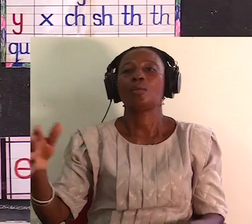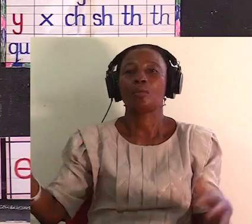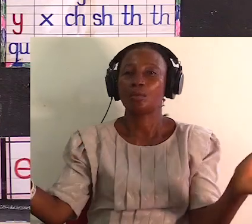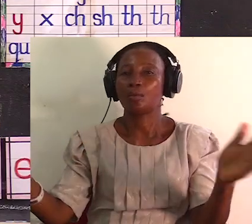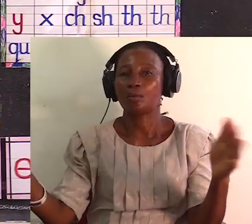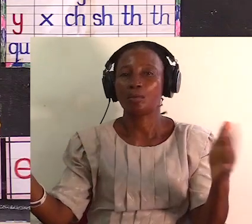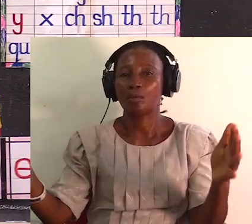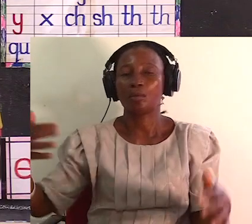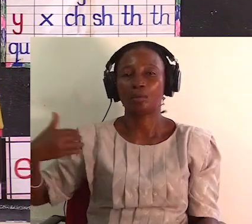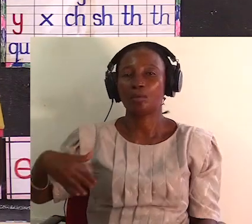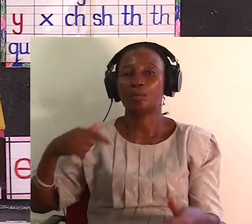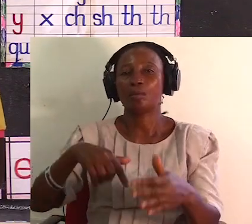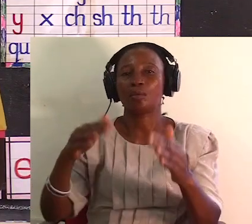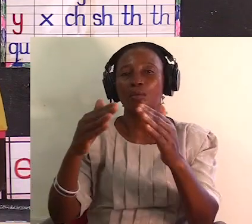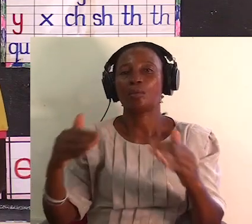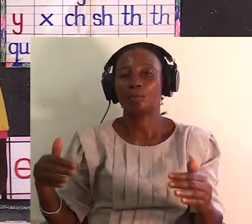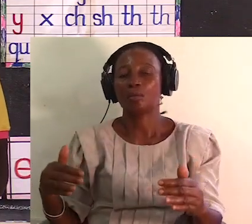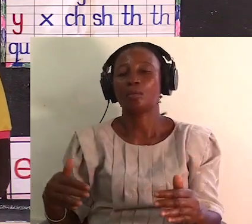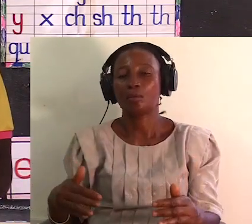goes.